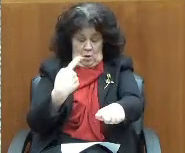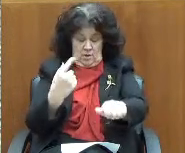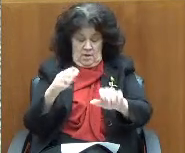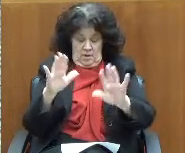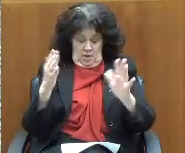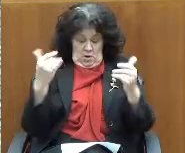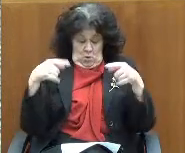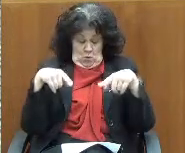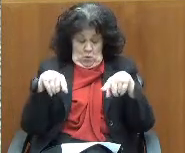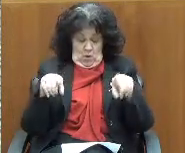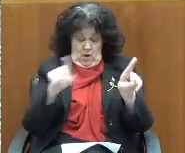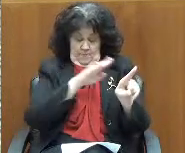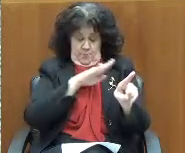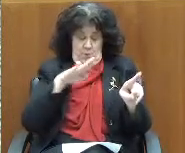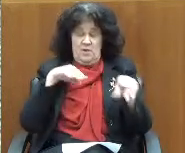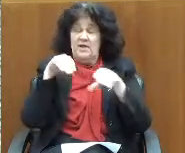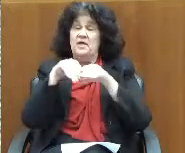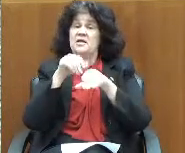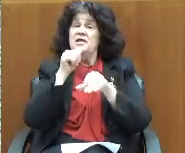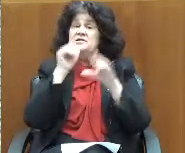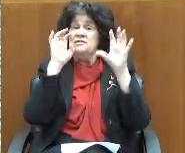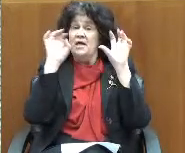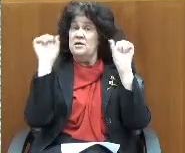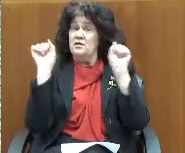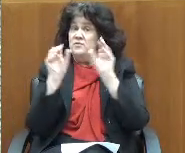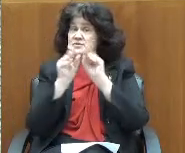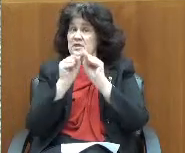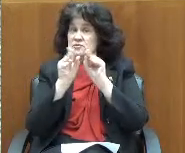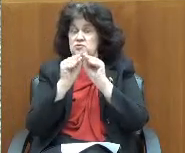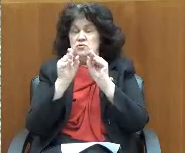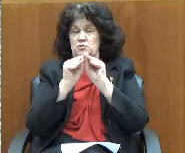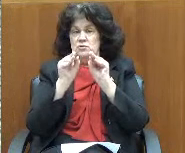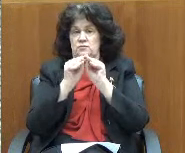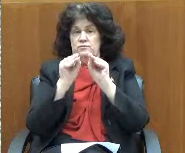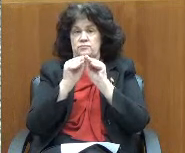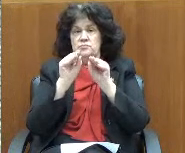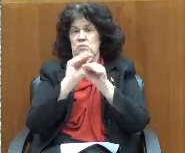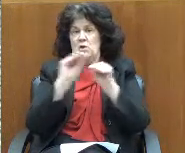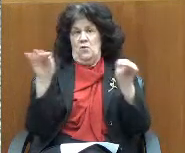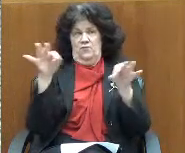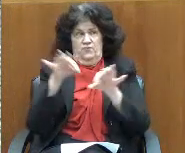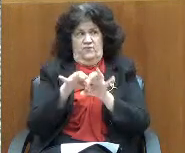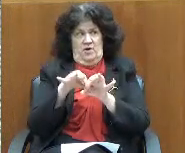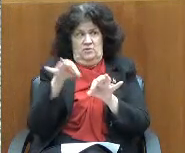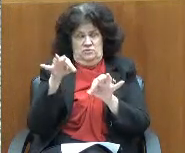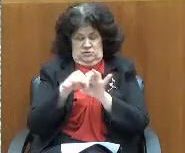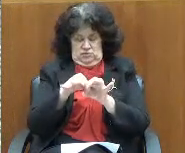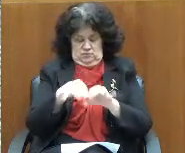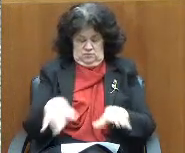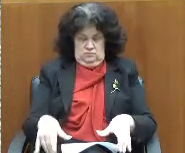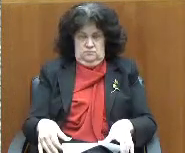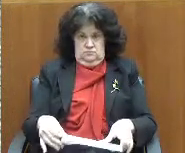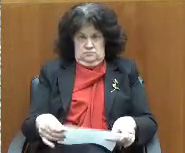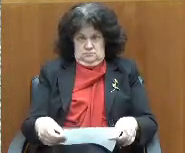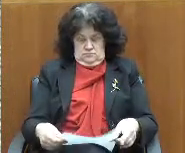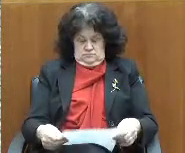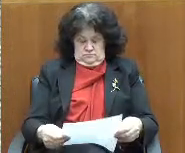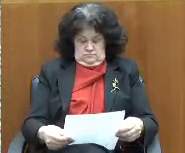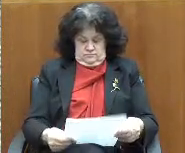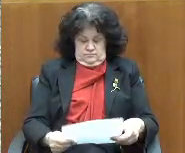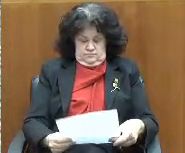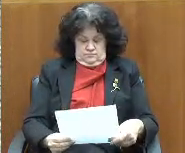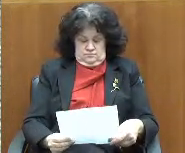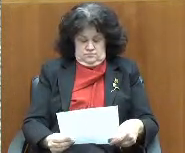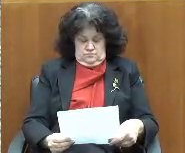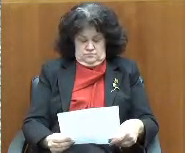will be taken while the board is in executive session. All votes will be made in public. Additionally, public disclosure is not required of matters discussed